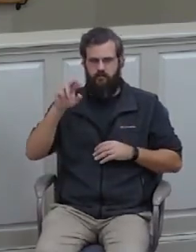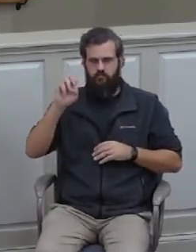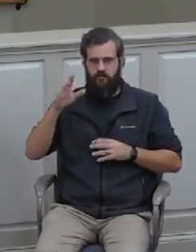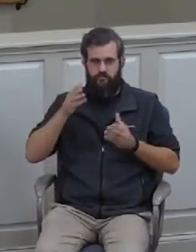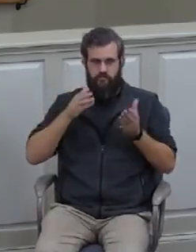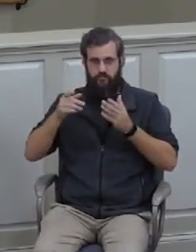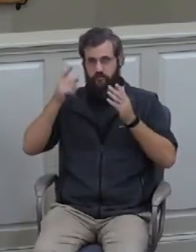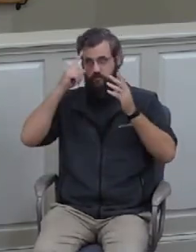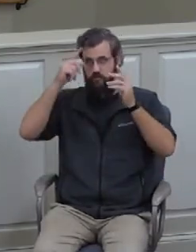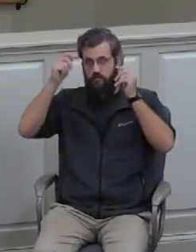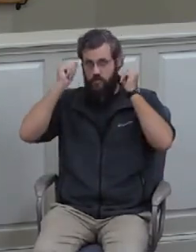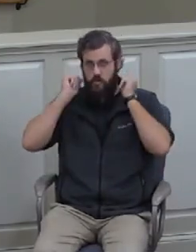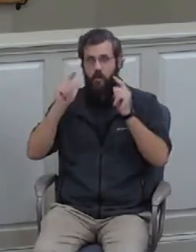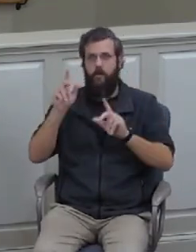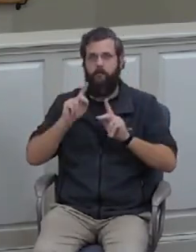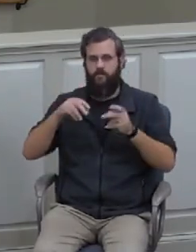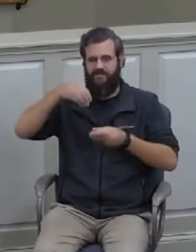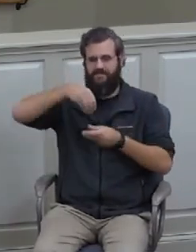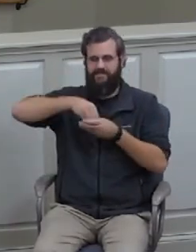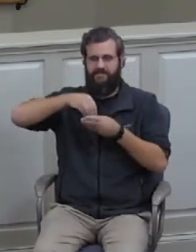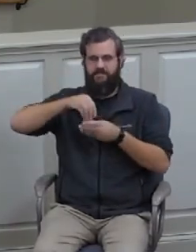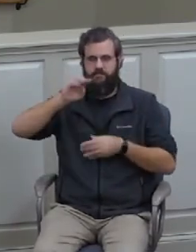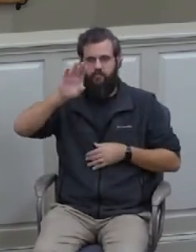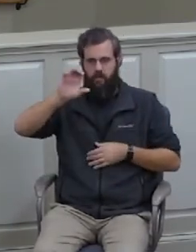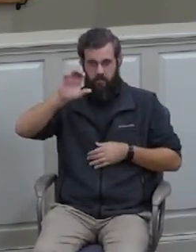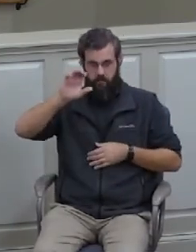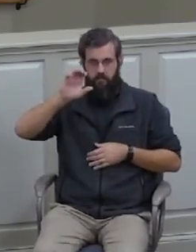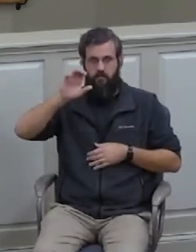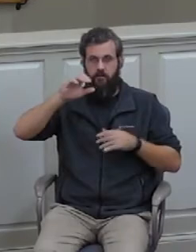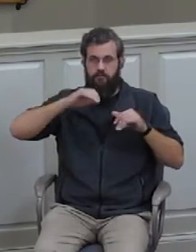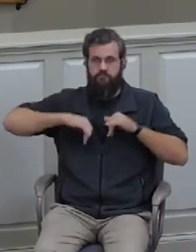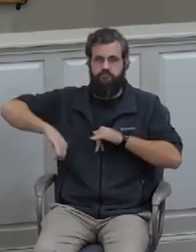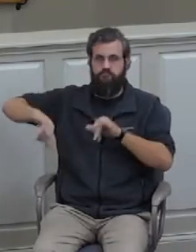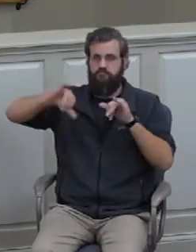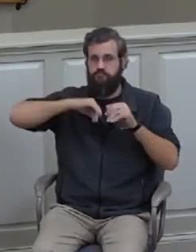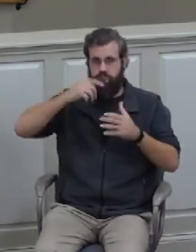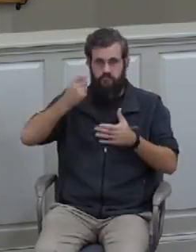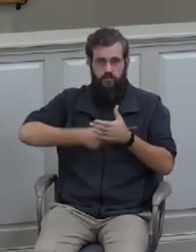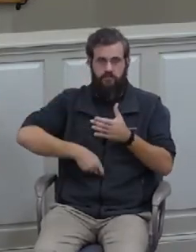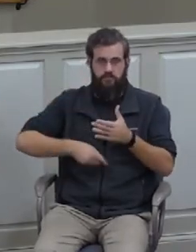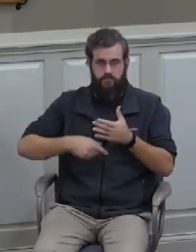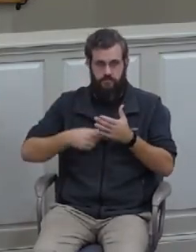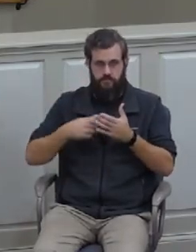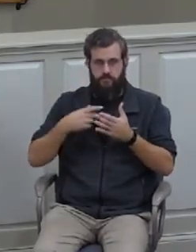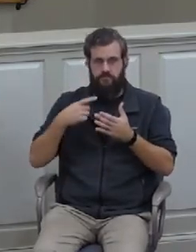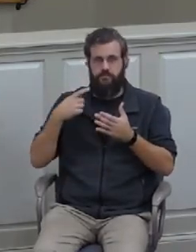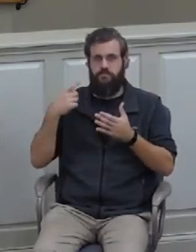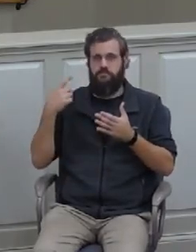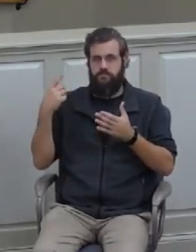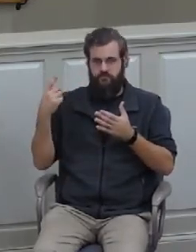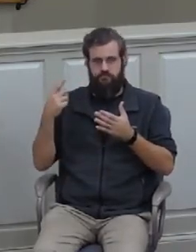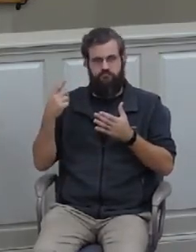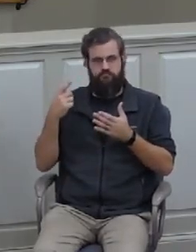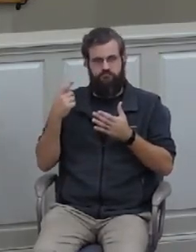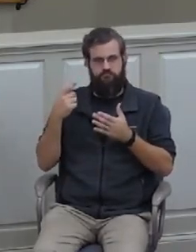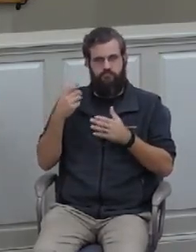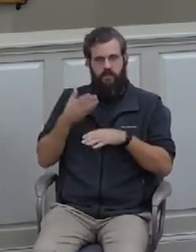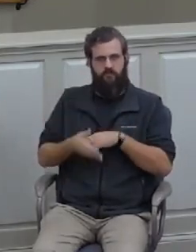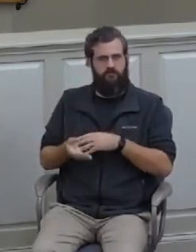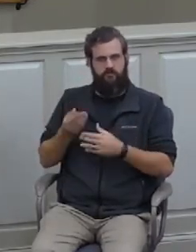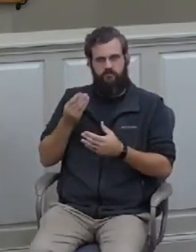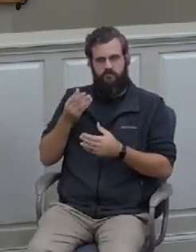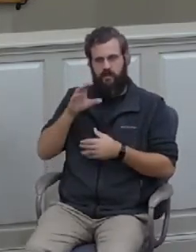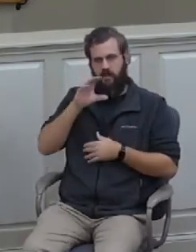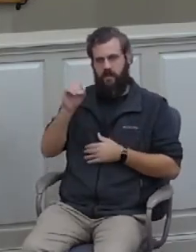all residents within Boyle County at a uniform price upon a financial contribution by